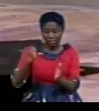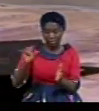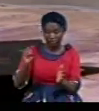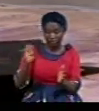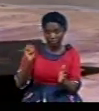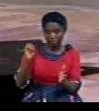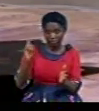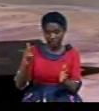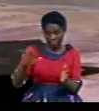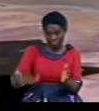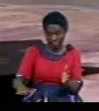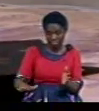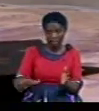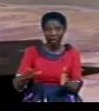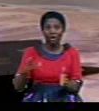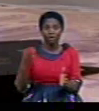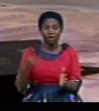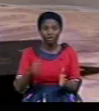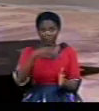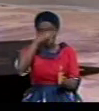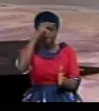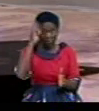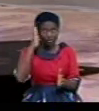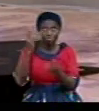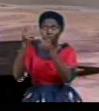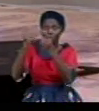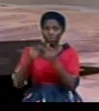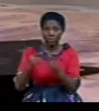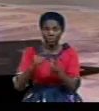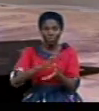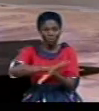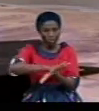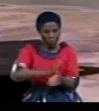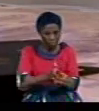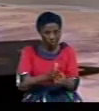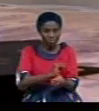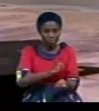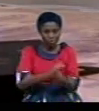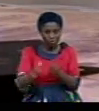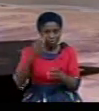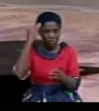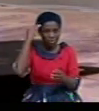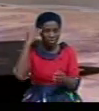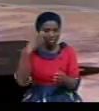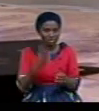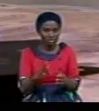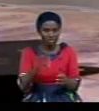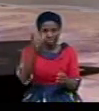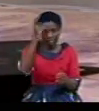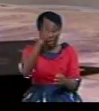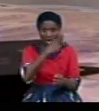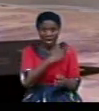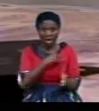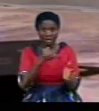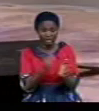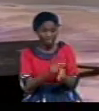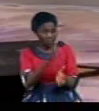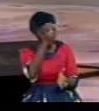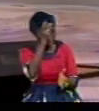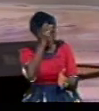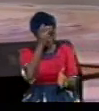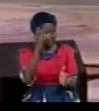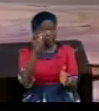hedge of the devil and thou devil Satan serpent shall